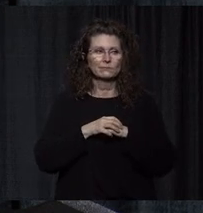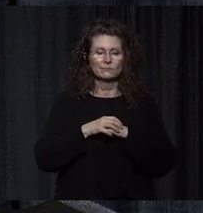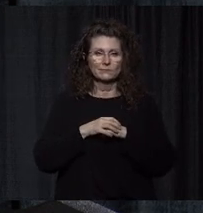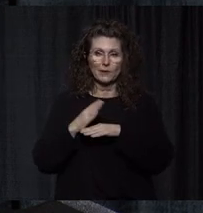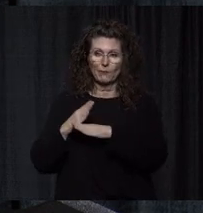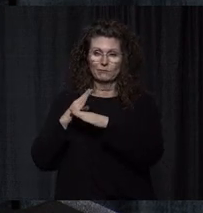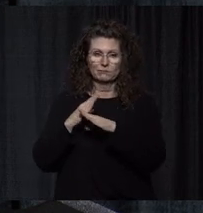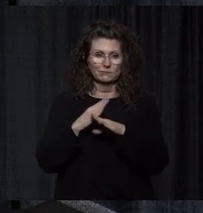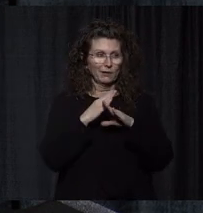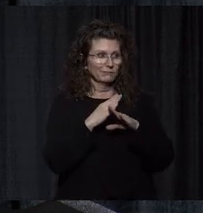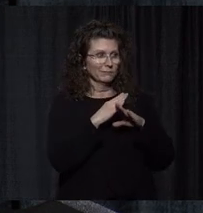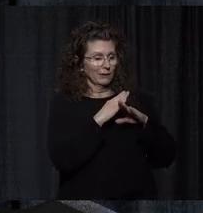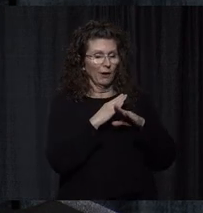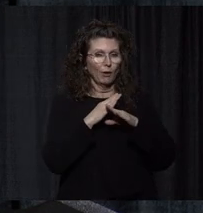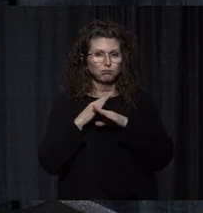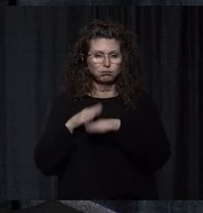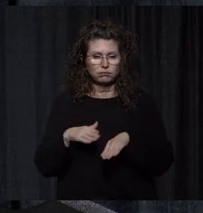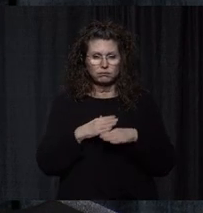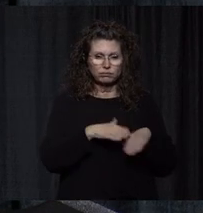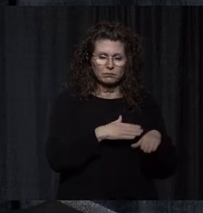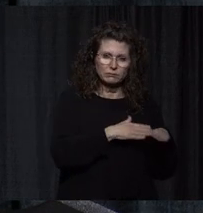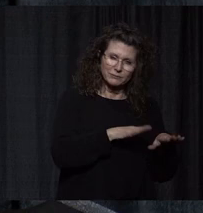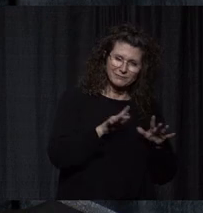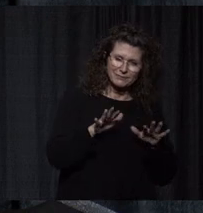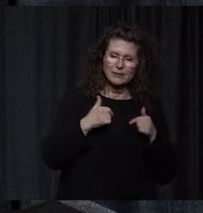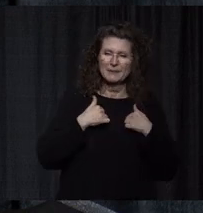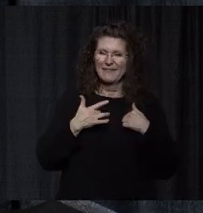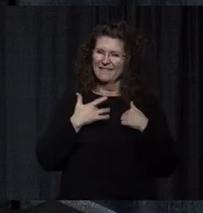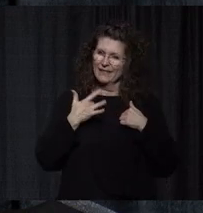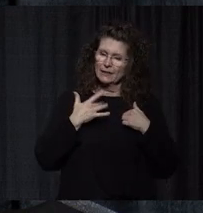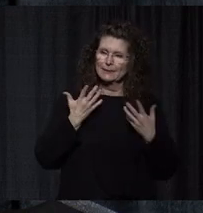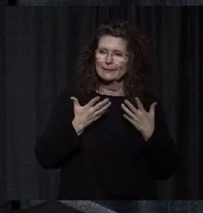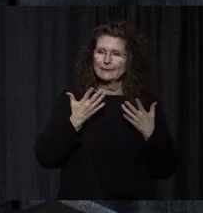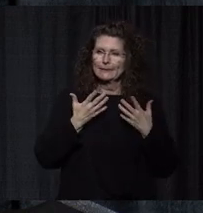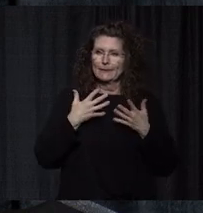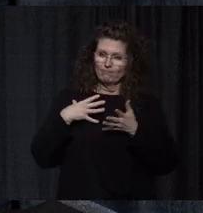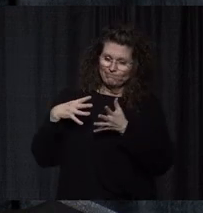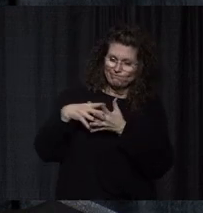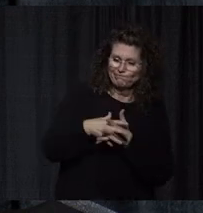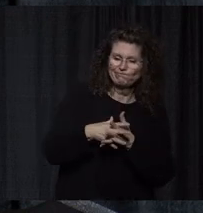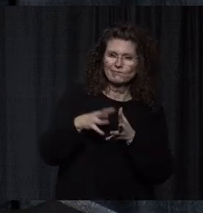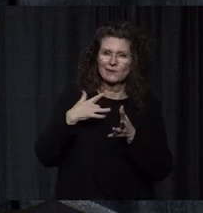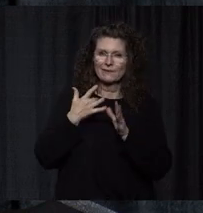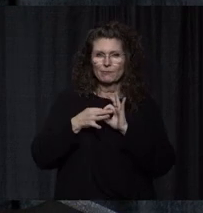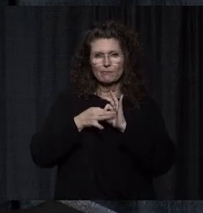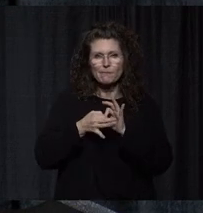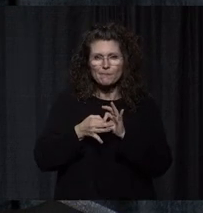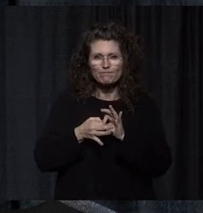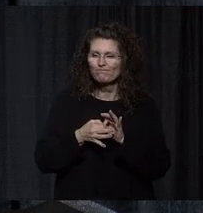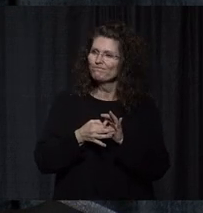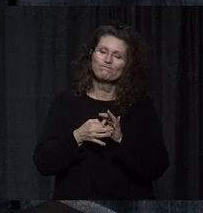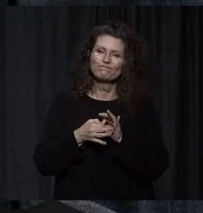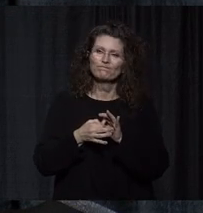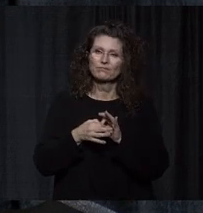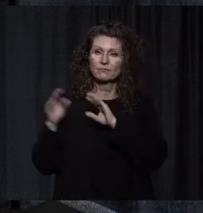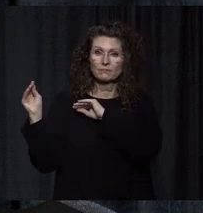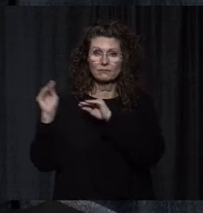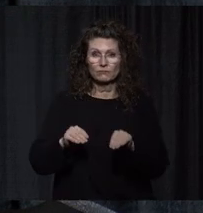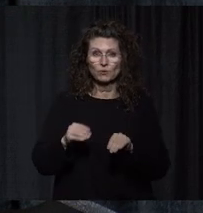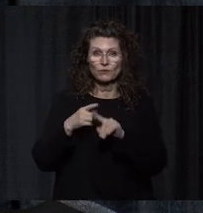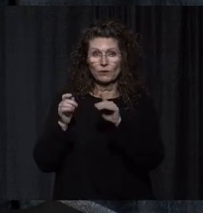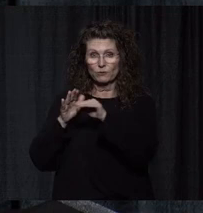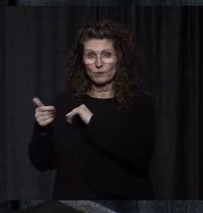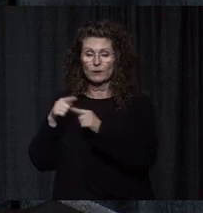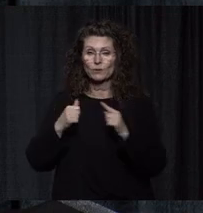to university, so I didn't even yet feel that I belonged or knew what I wanted to do. I had moved to Canada from Jamaica when